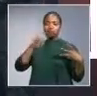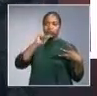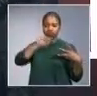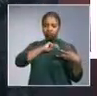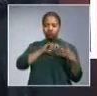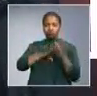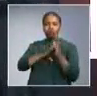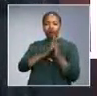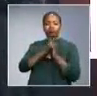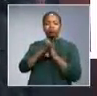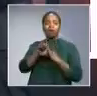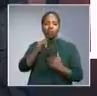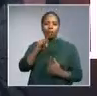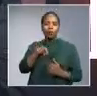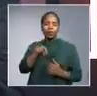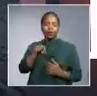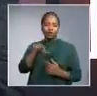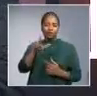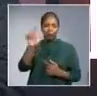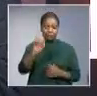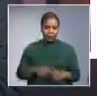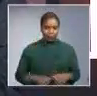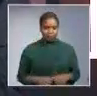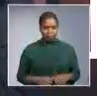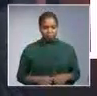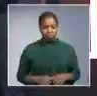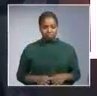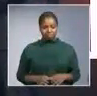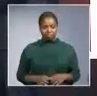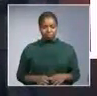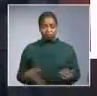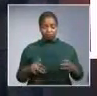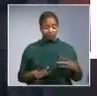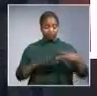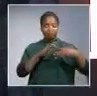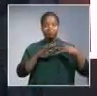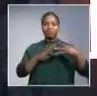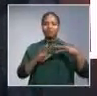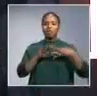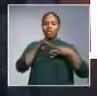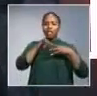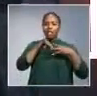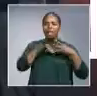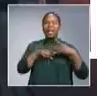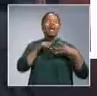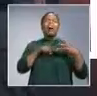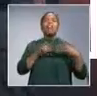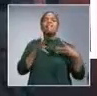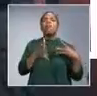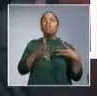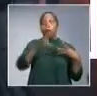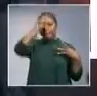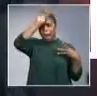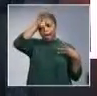of a stronger rand, up more than 1%. In terms of mining shares, they were down today because of struggling shares from gold